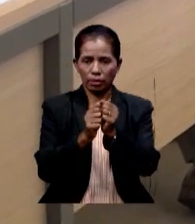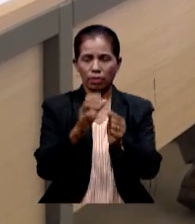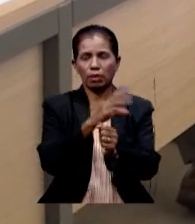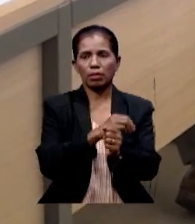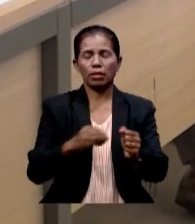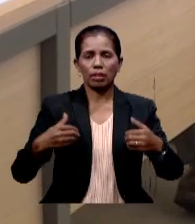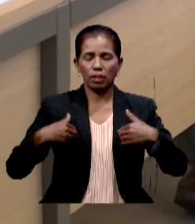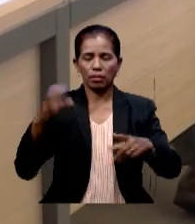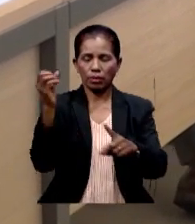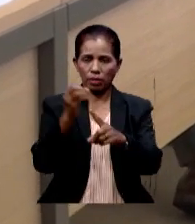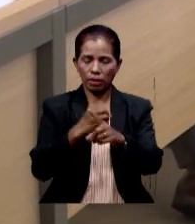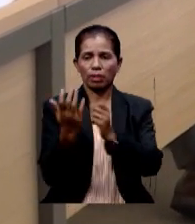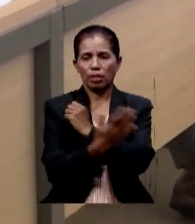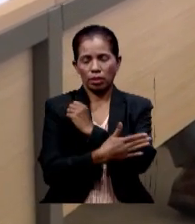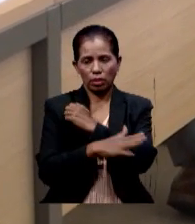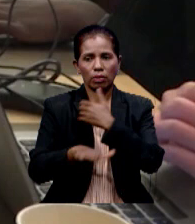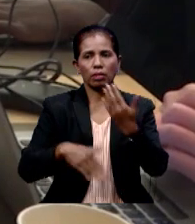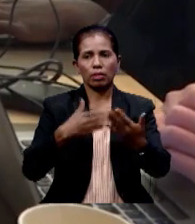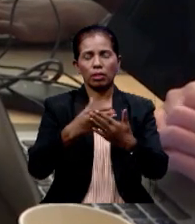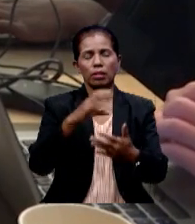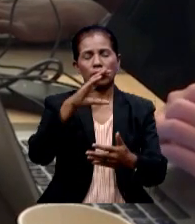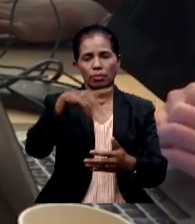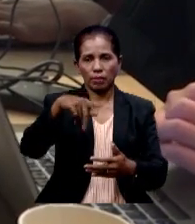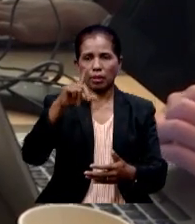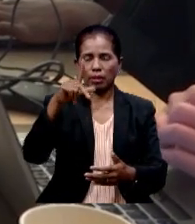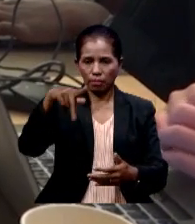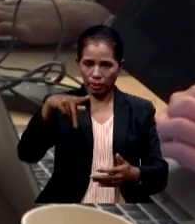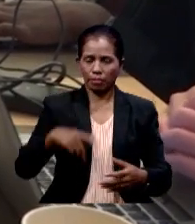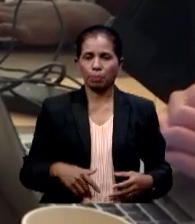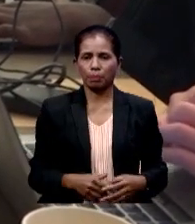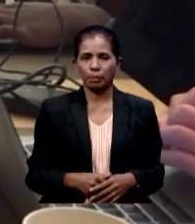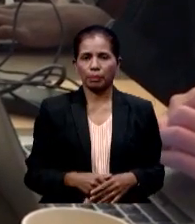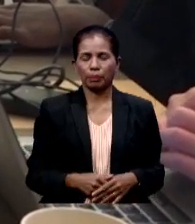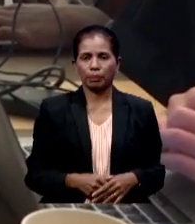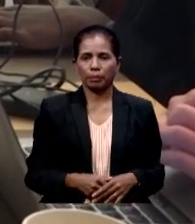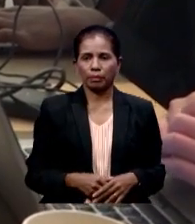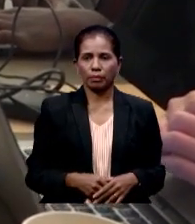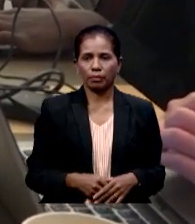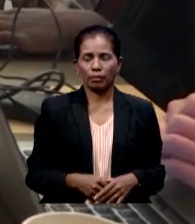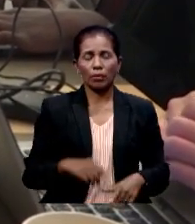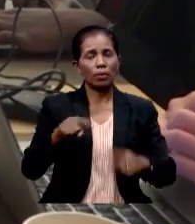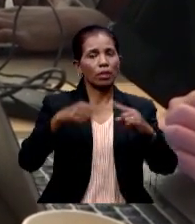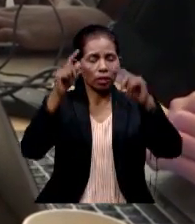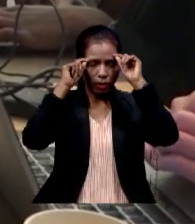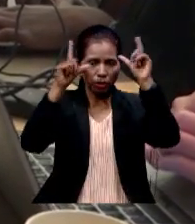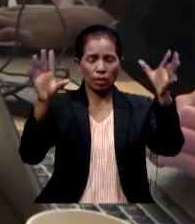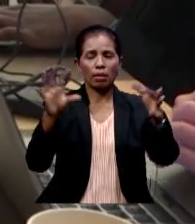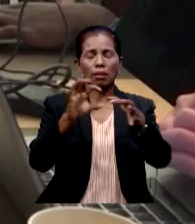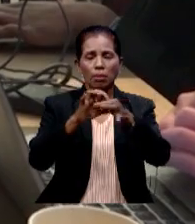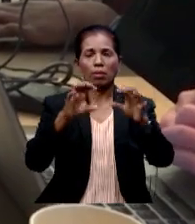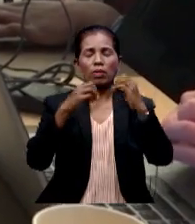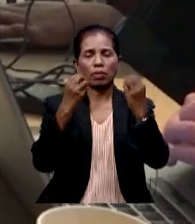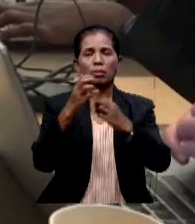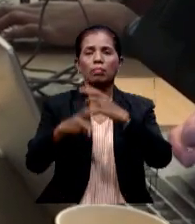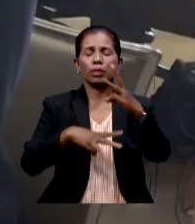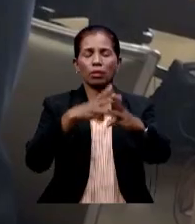Portuguese Language Countries, CPLP. Banheira Timor-Leste sai membro da Organização